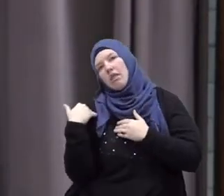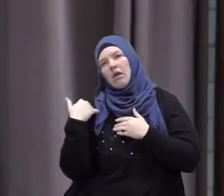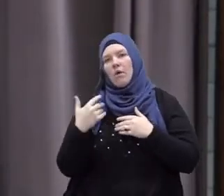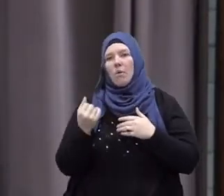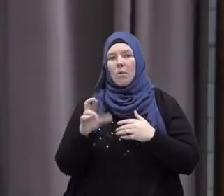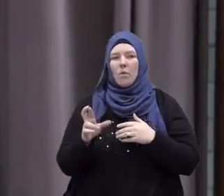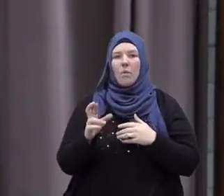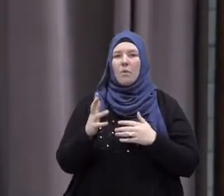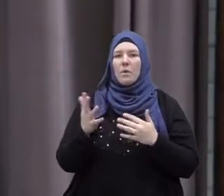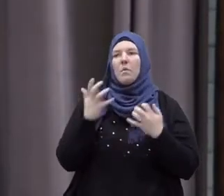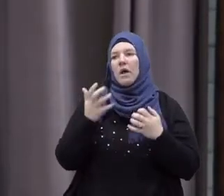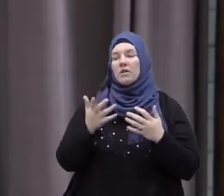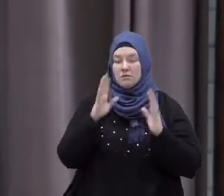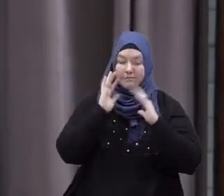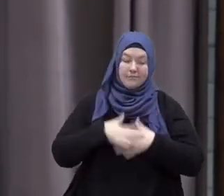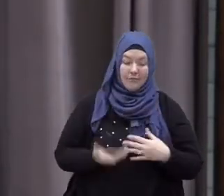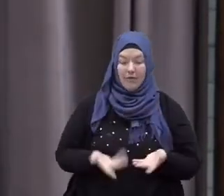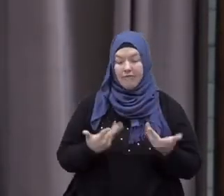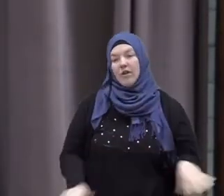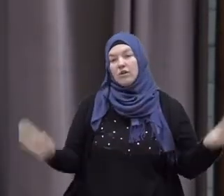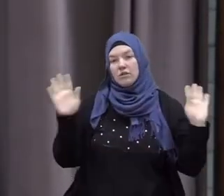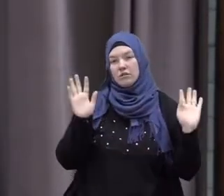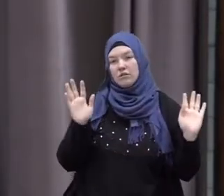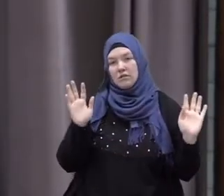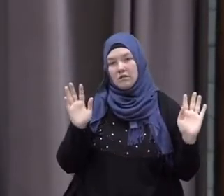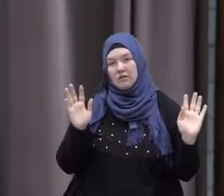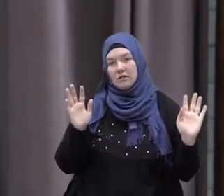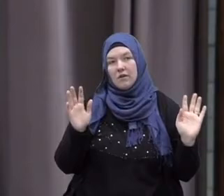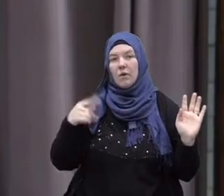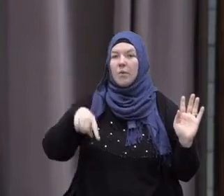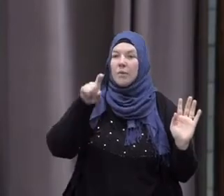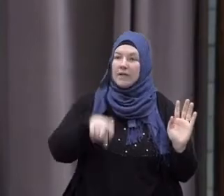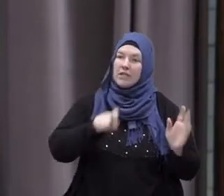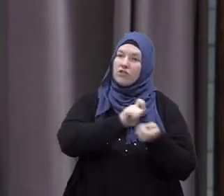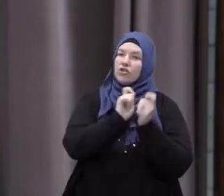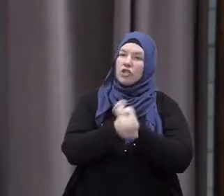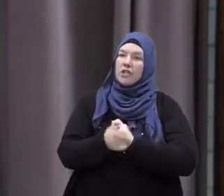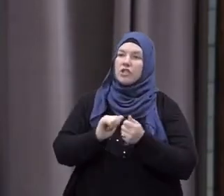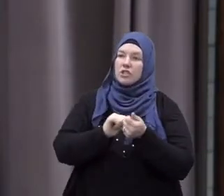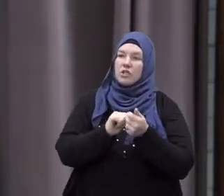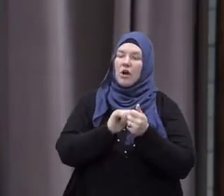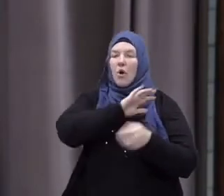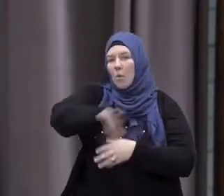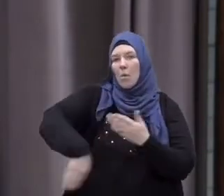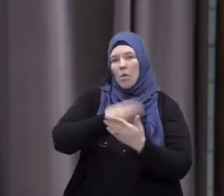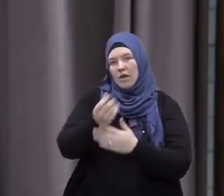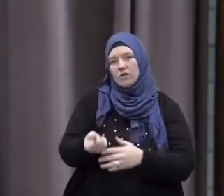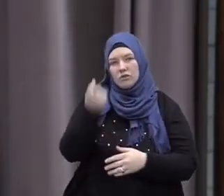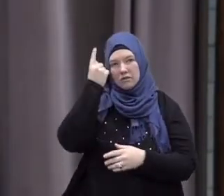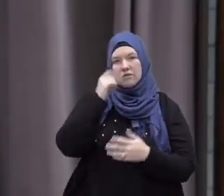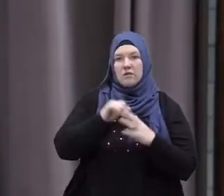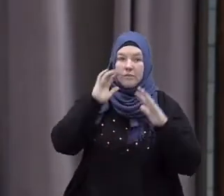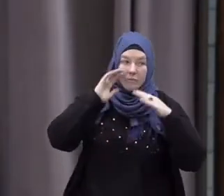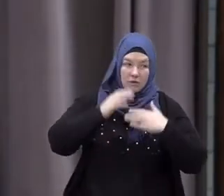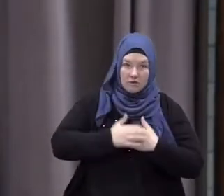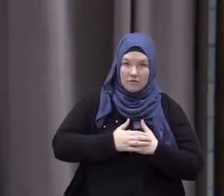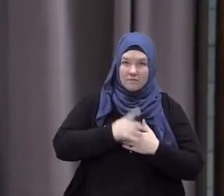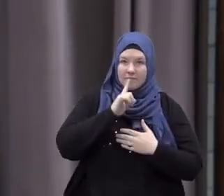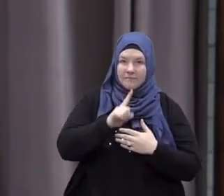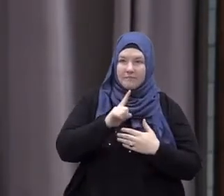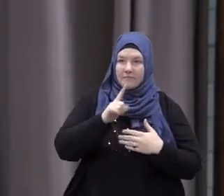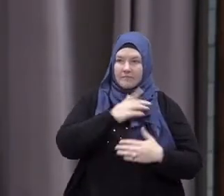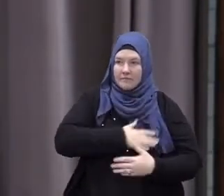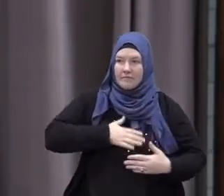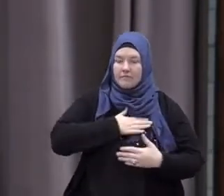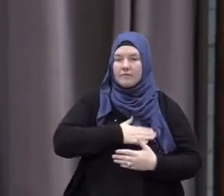duty that we want to get it over with? So we need to change our own understanding that prayer is the